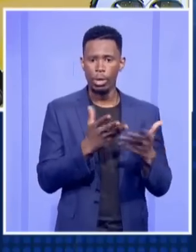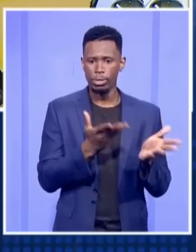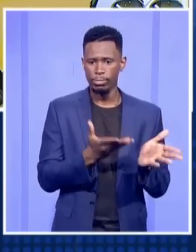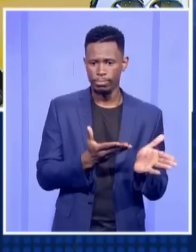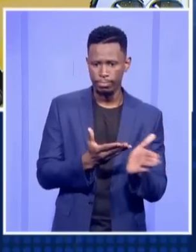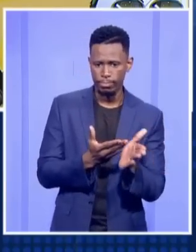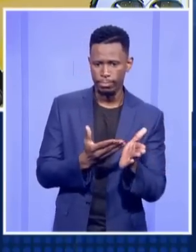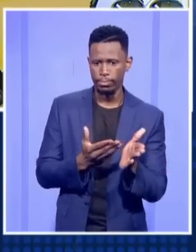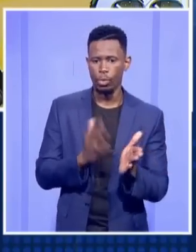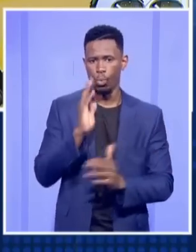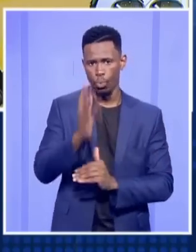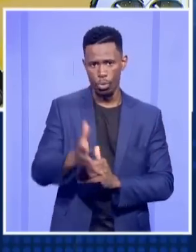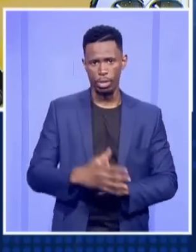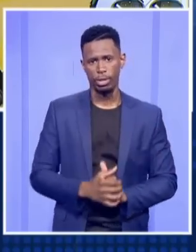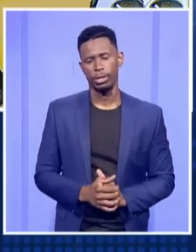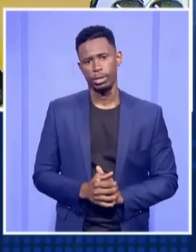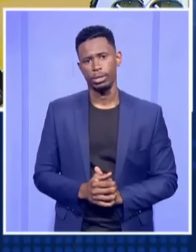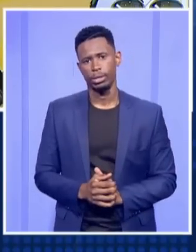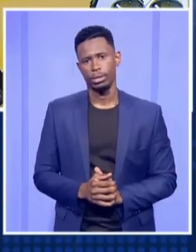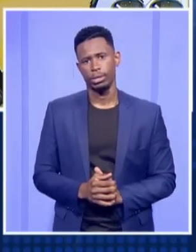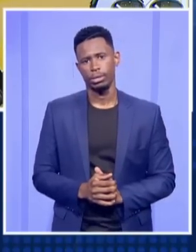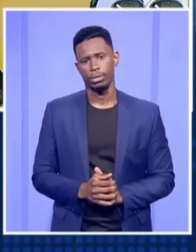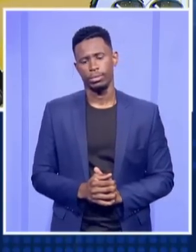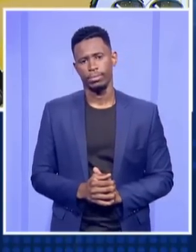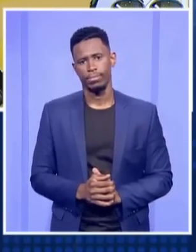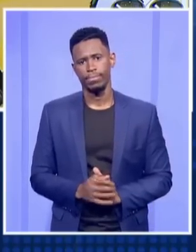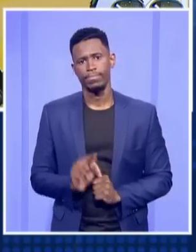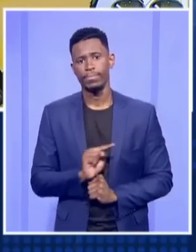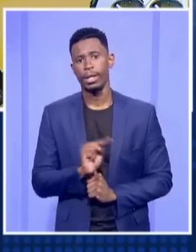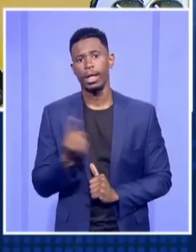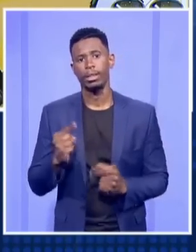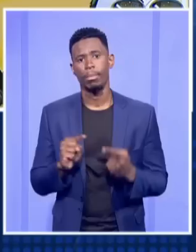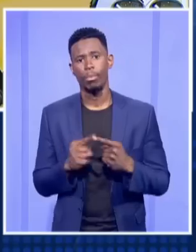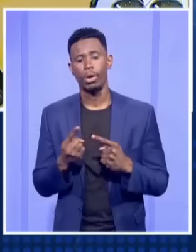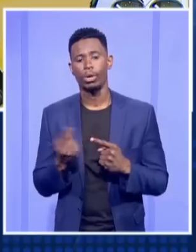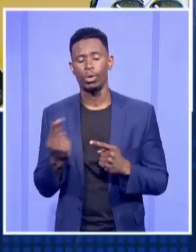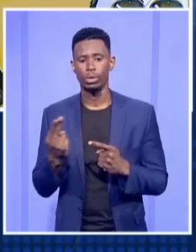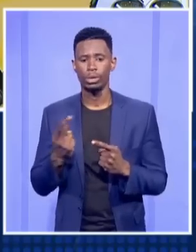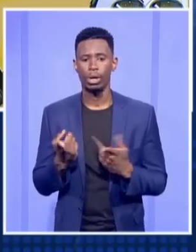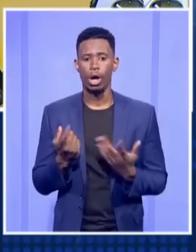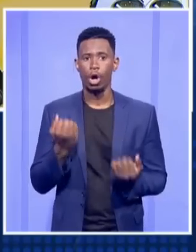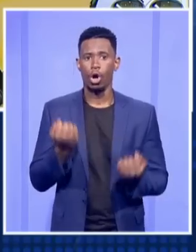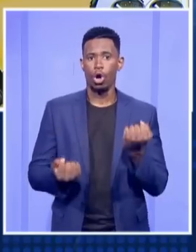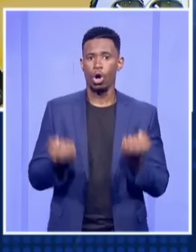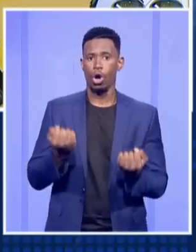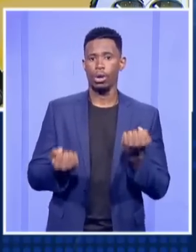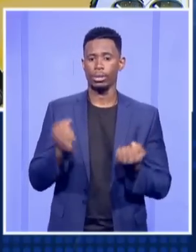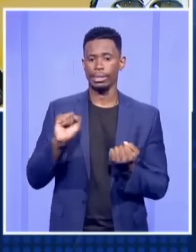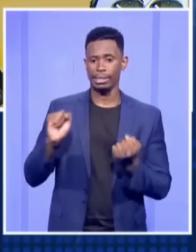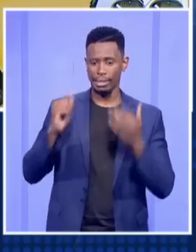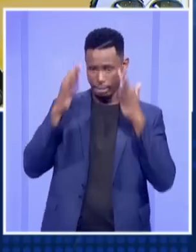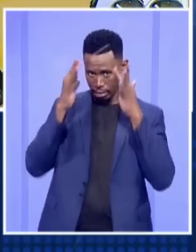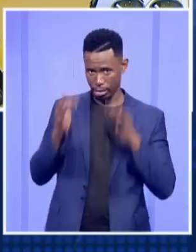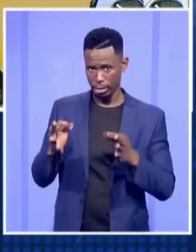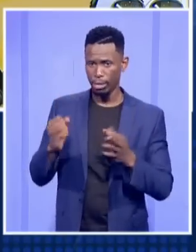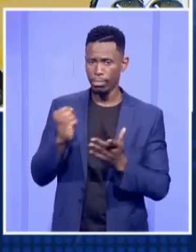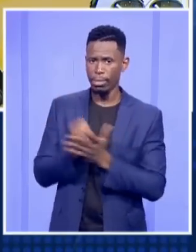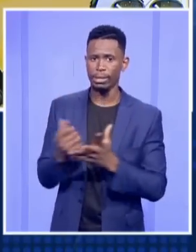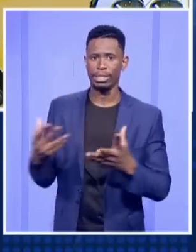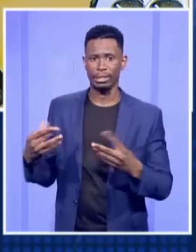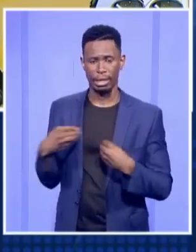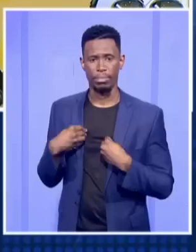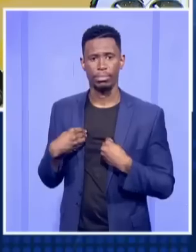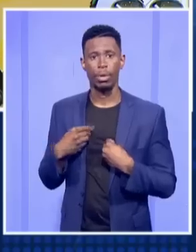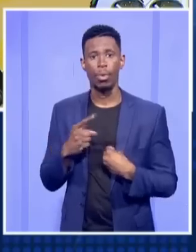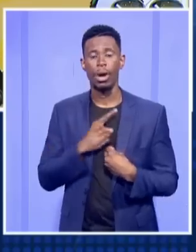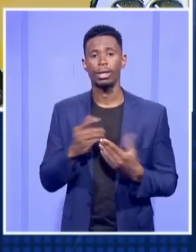point, must also welcome the decisions of the courts. There are comrades who had gone to